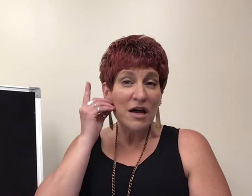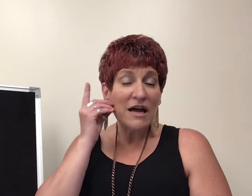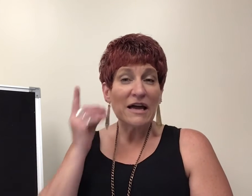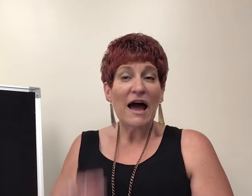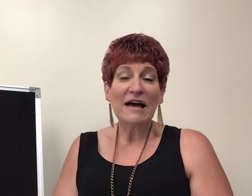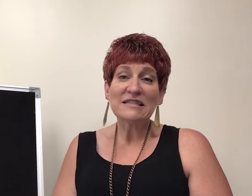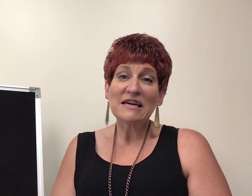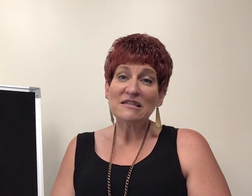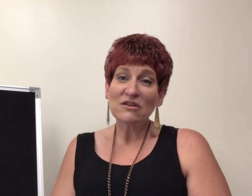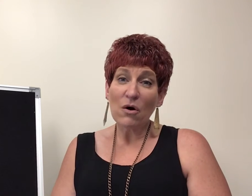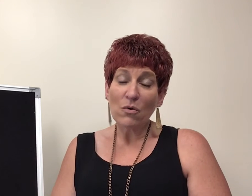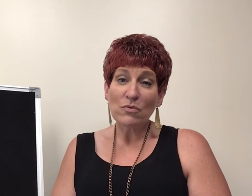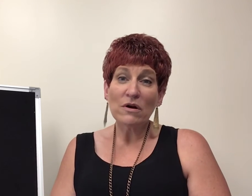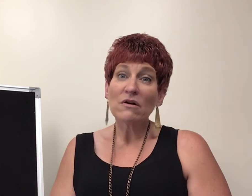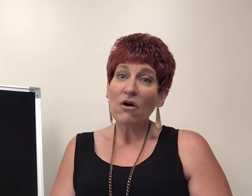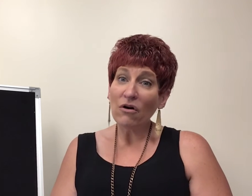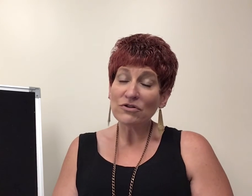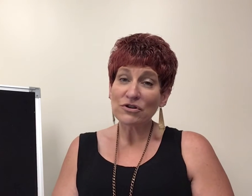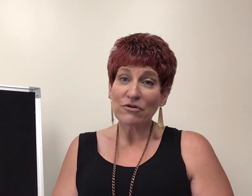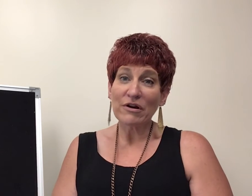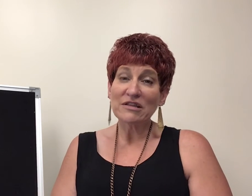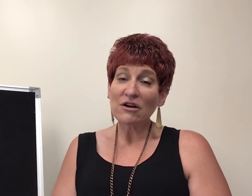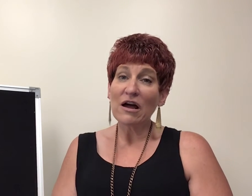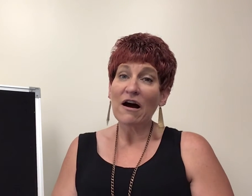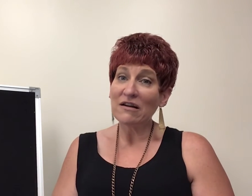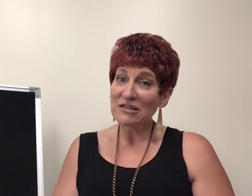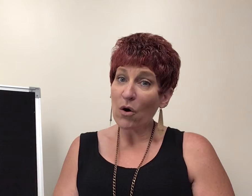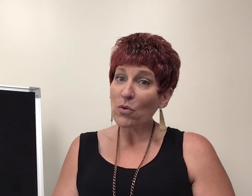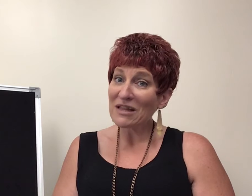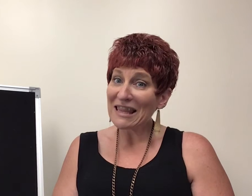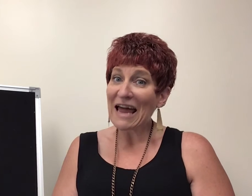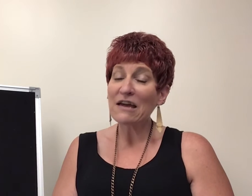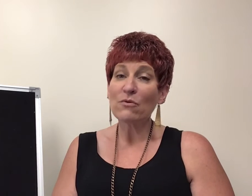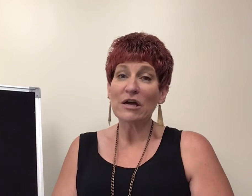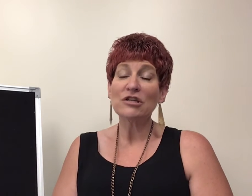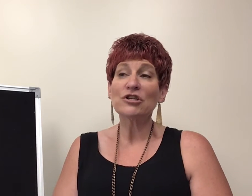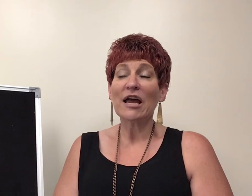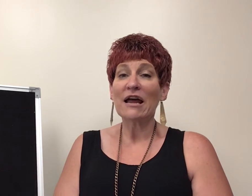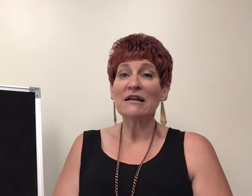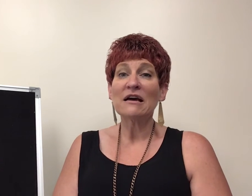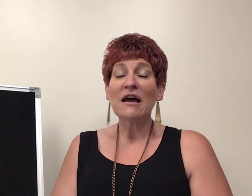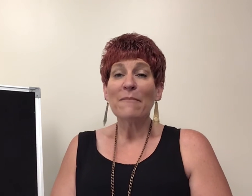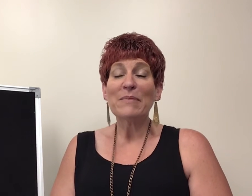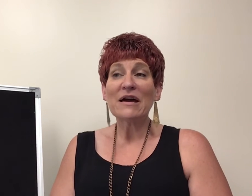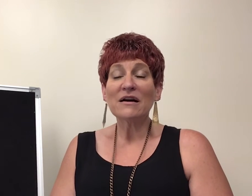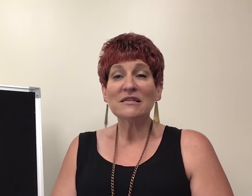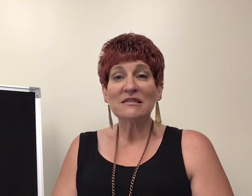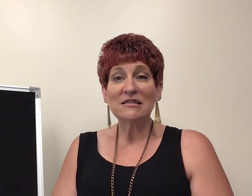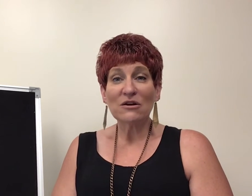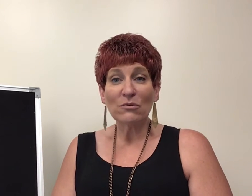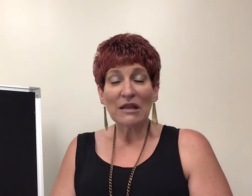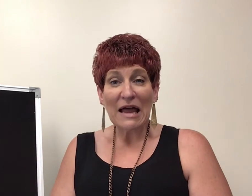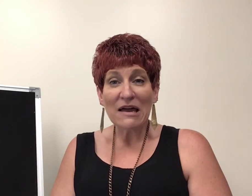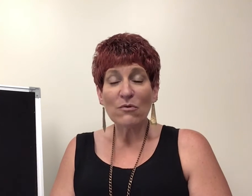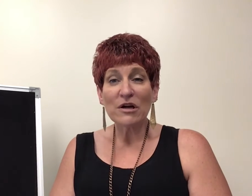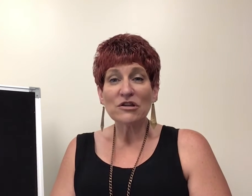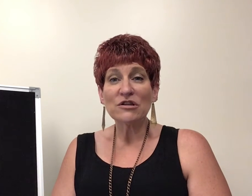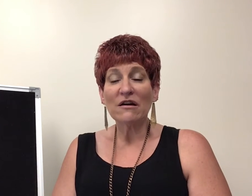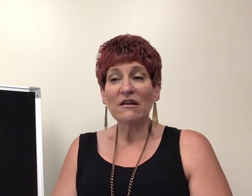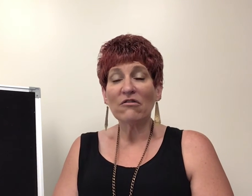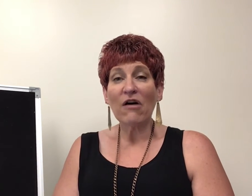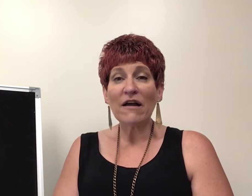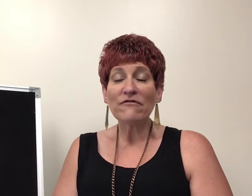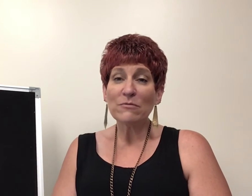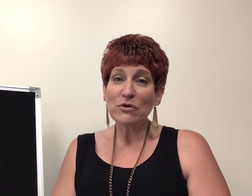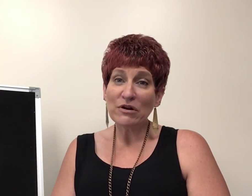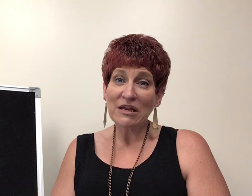culture has its own culture, its own language. And because it's its own language